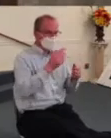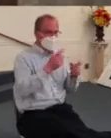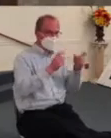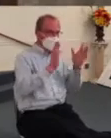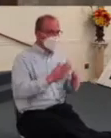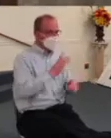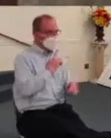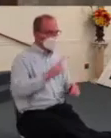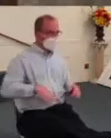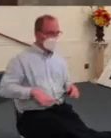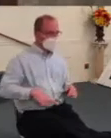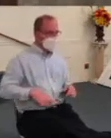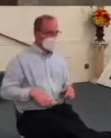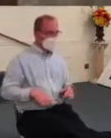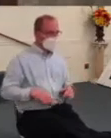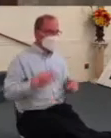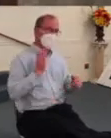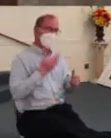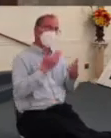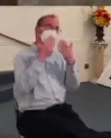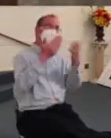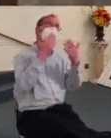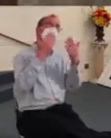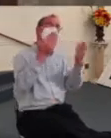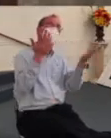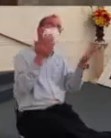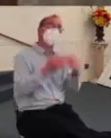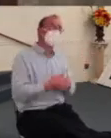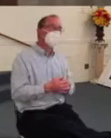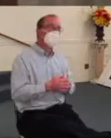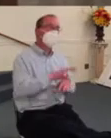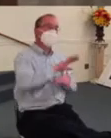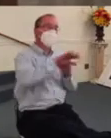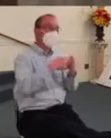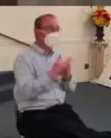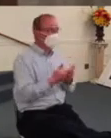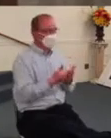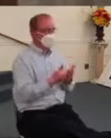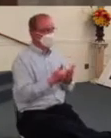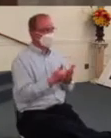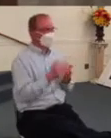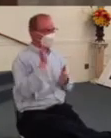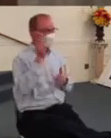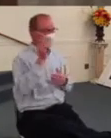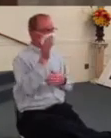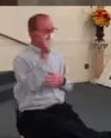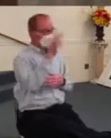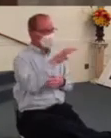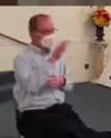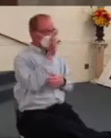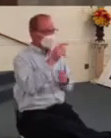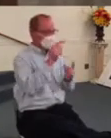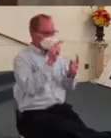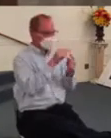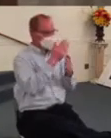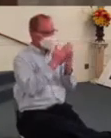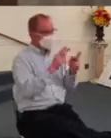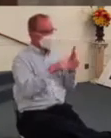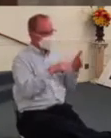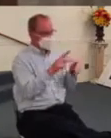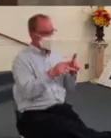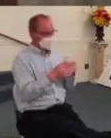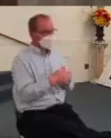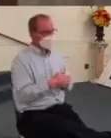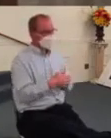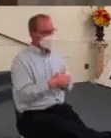give, all kind of strange to one class of people, much like these people that had